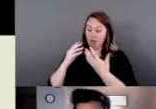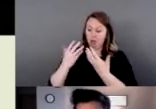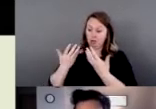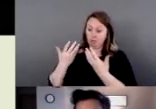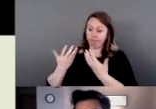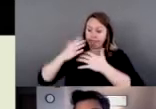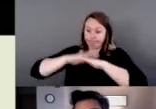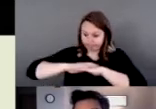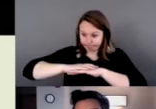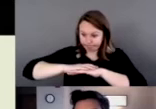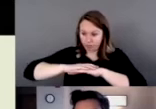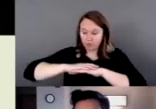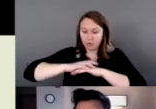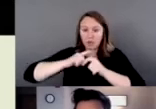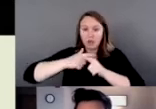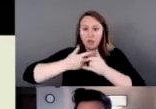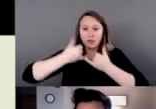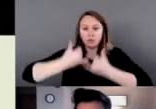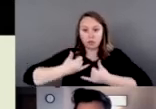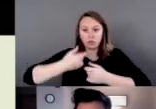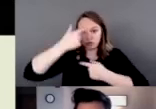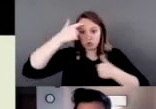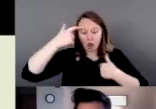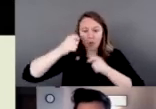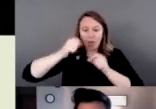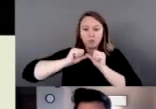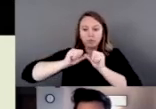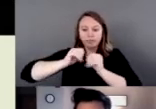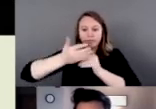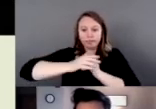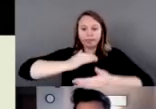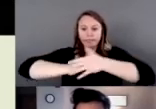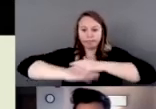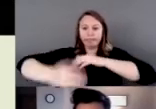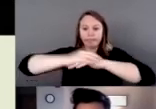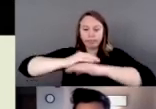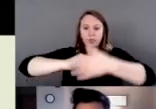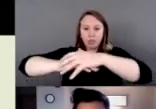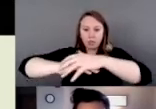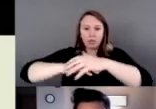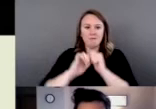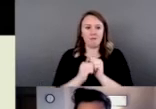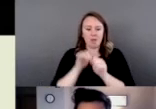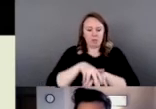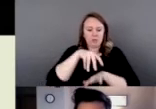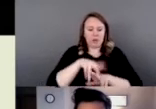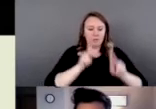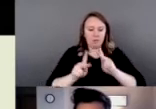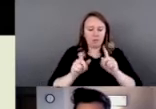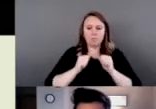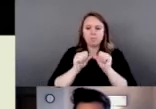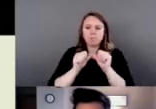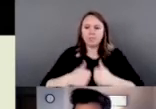serves as a context in which Natives live their lives. It's just so trauma filled. There's just so